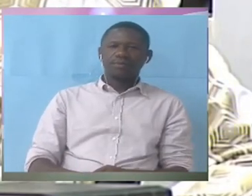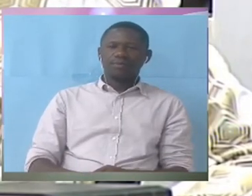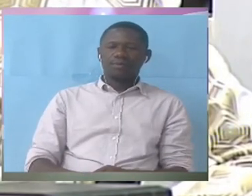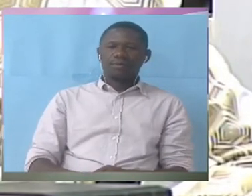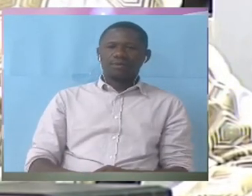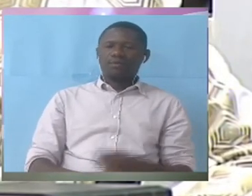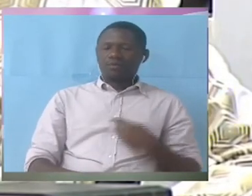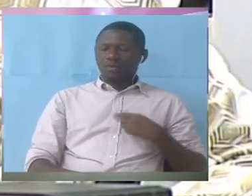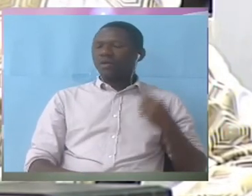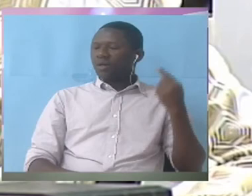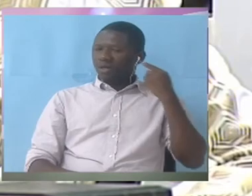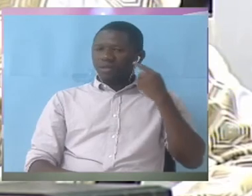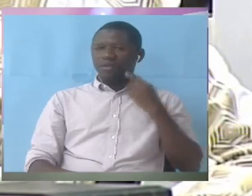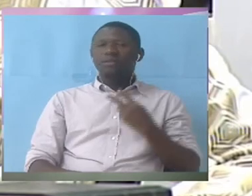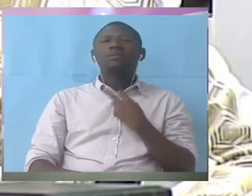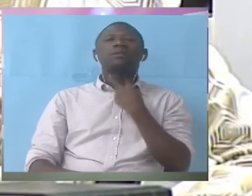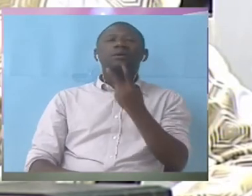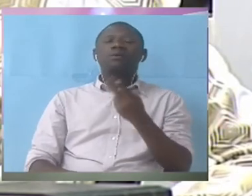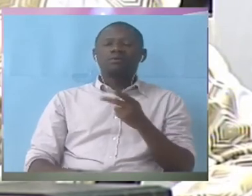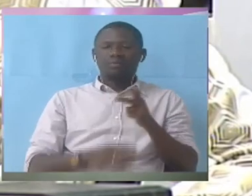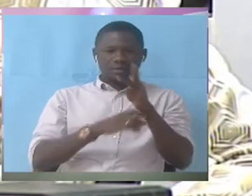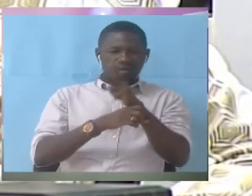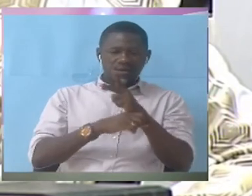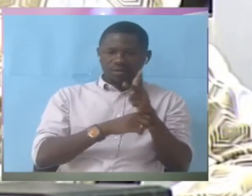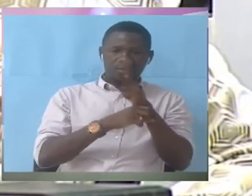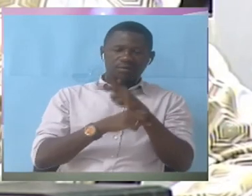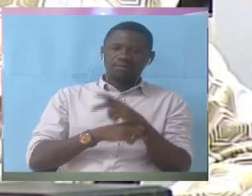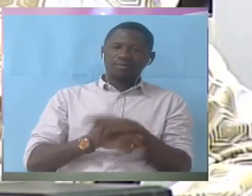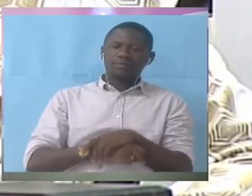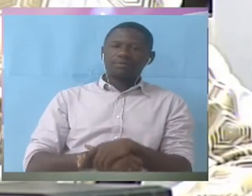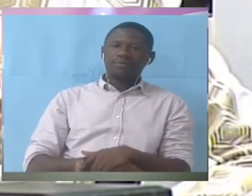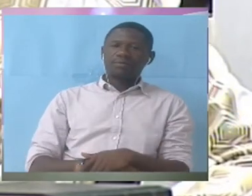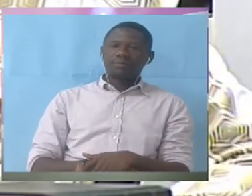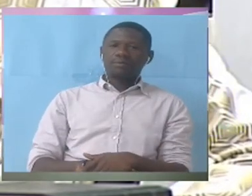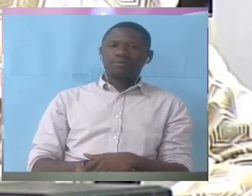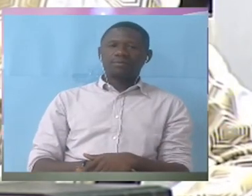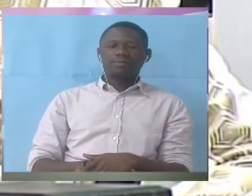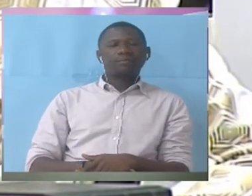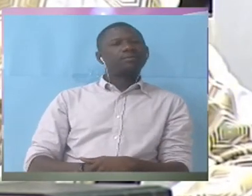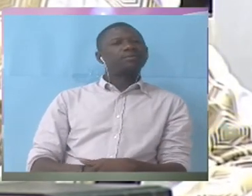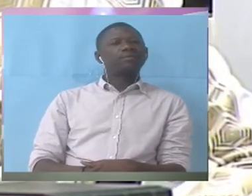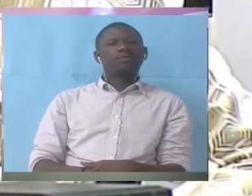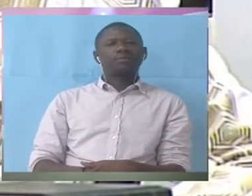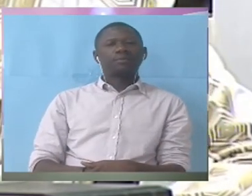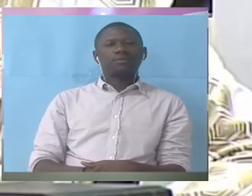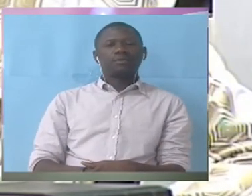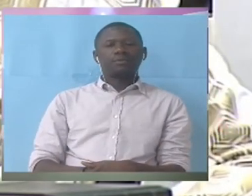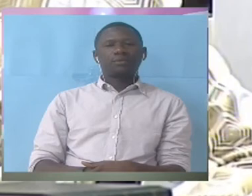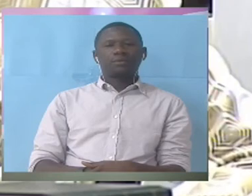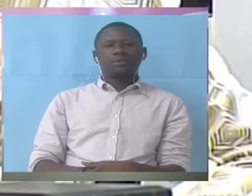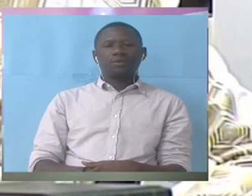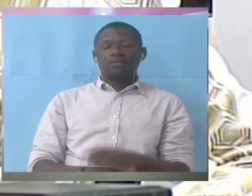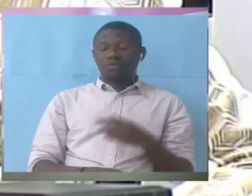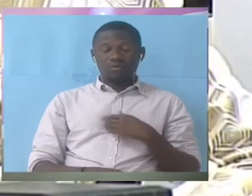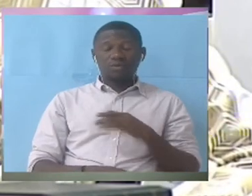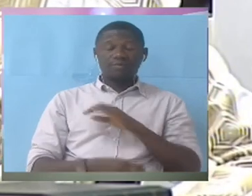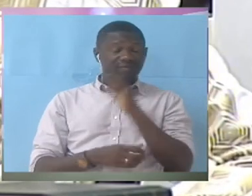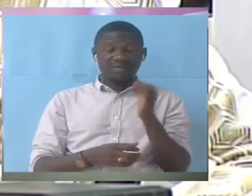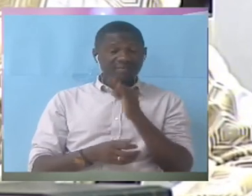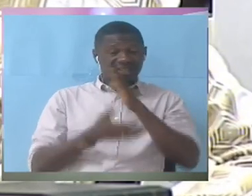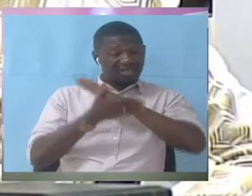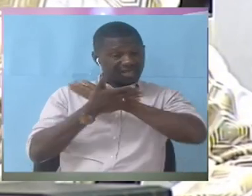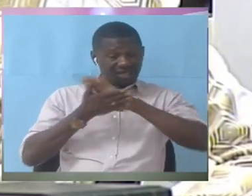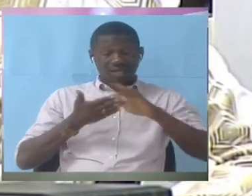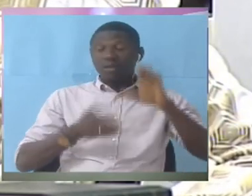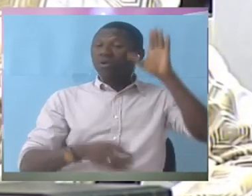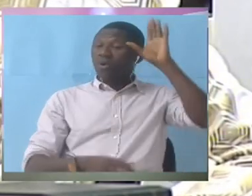shouting of the guards. Ñu dégg ñi gardé ñu ngi yuhu. And it was quite apparent to all of us. Ñun nak